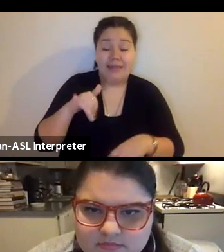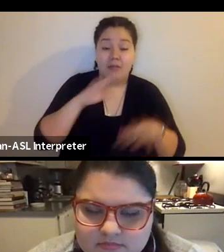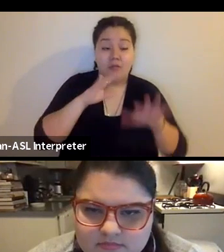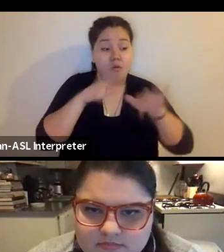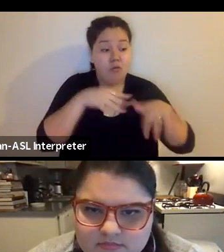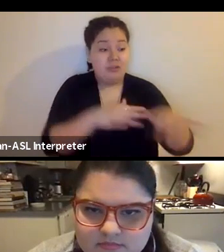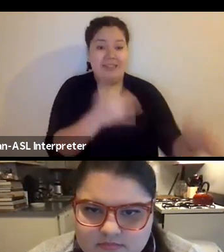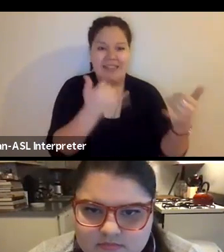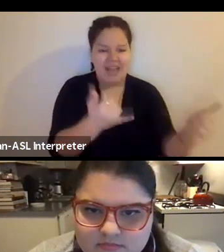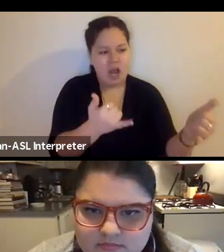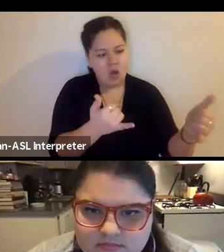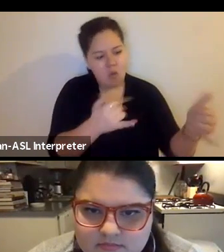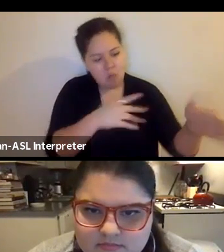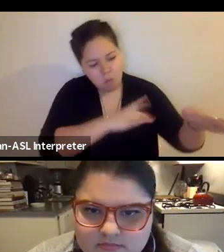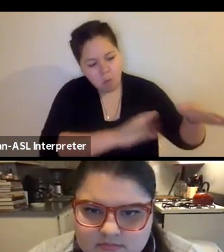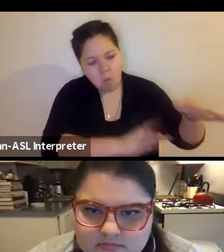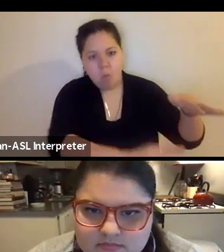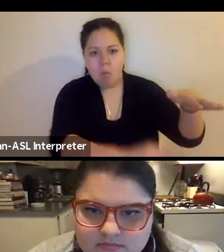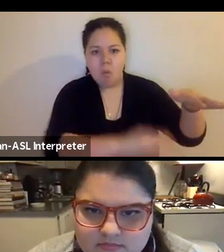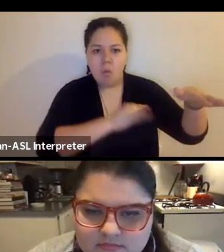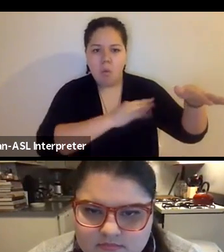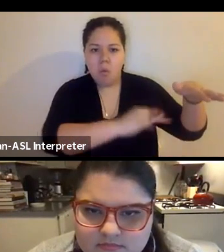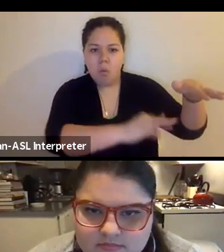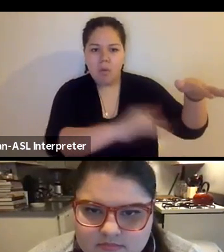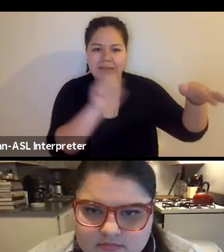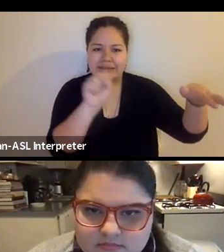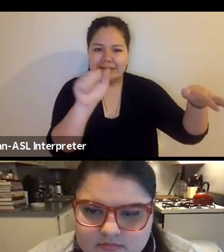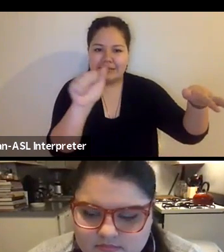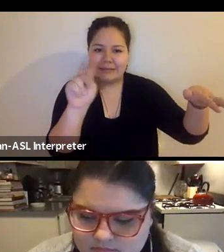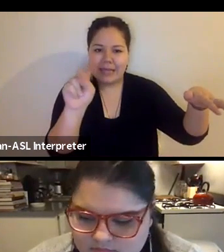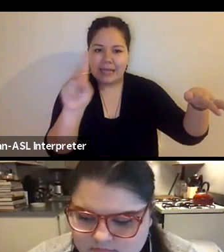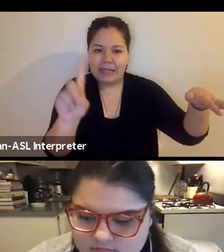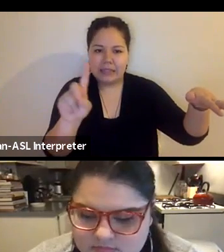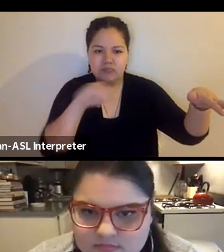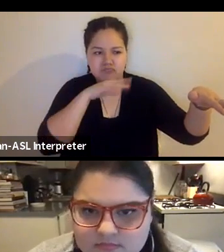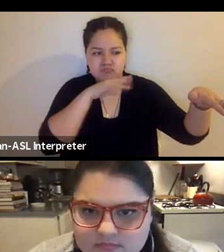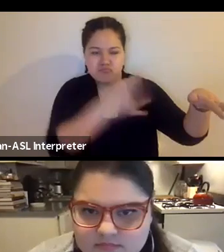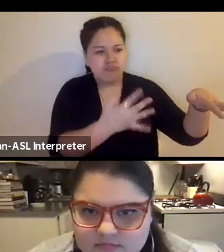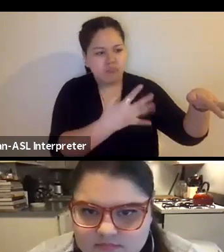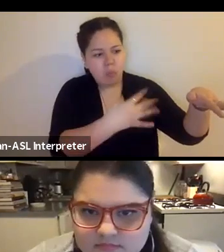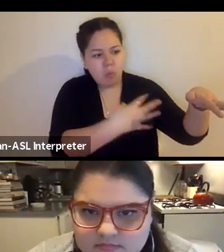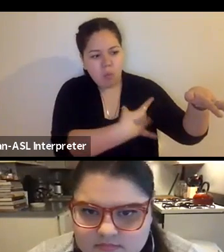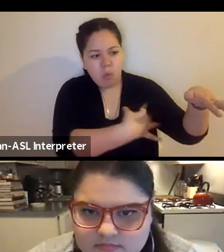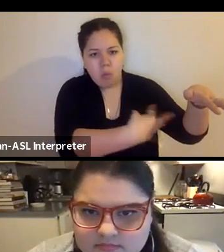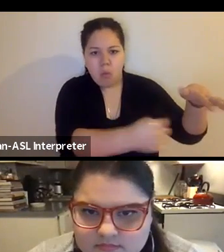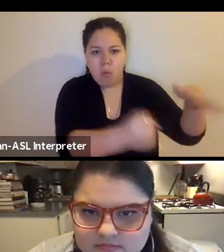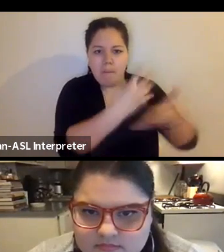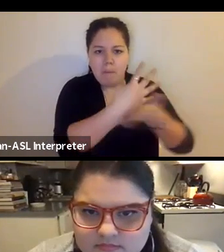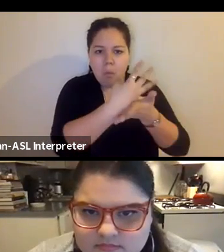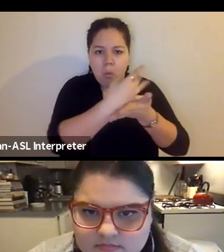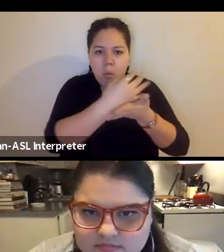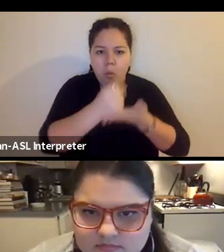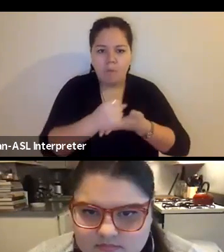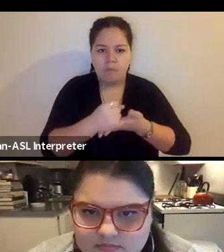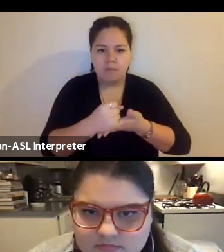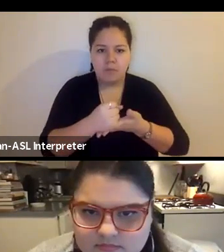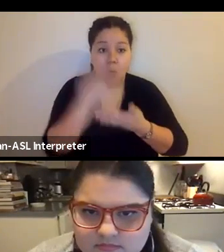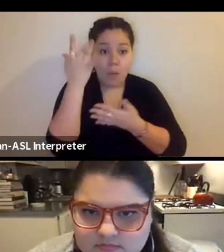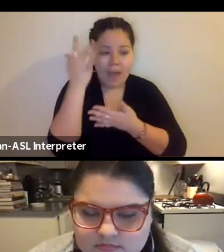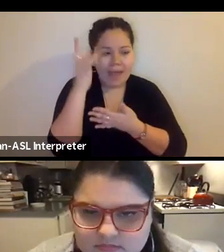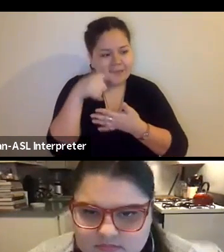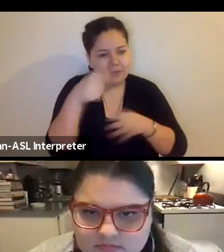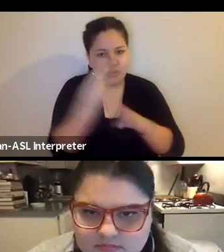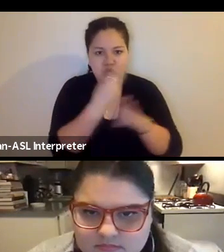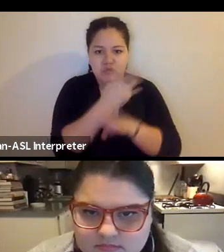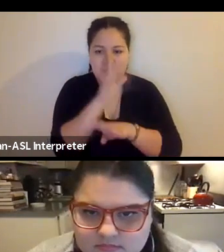depleted of their sand, the sand that it takes to make the glass on these screens, on our phone screens, on